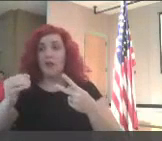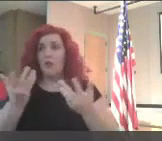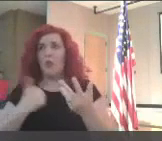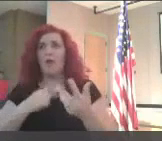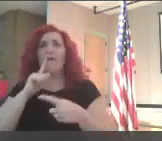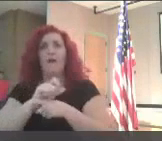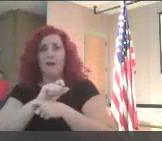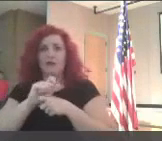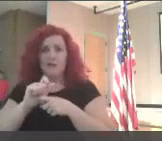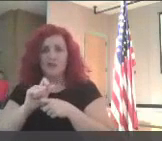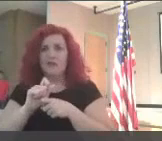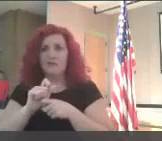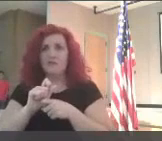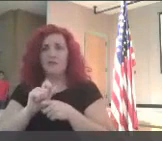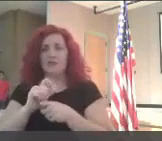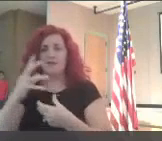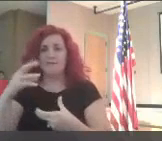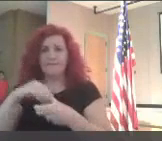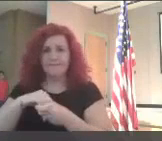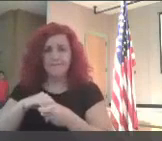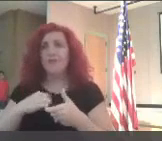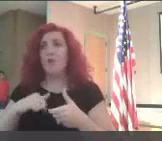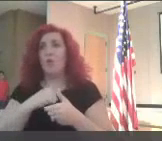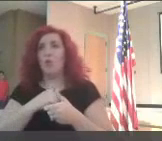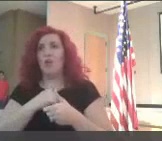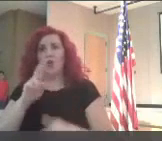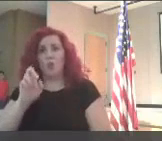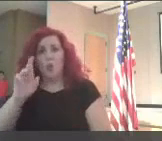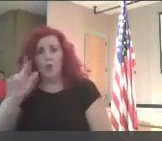actually do, and the fact that we're rural counties.